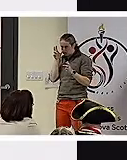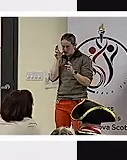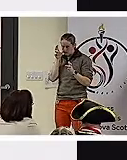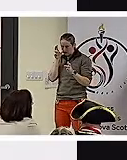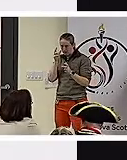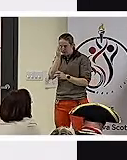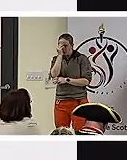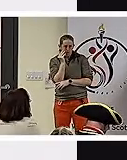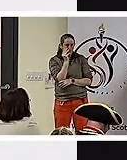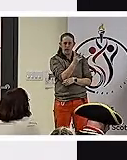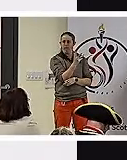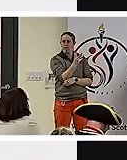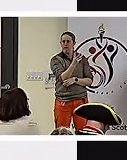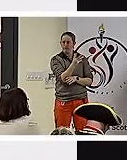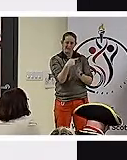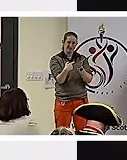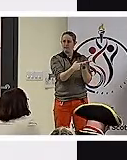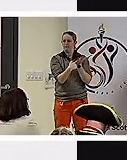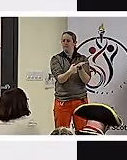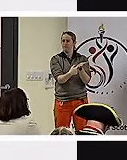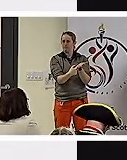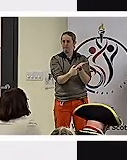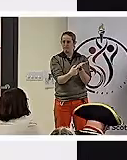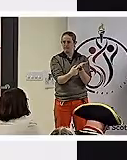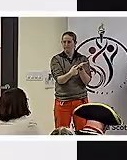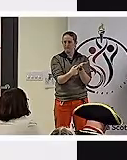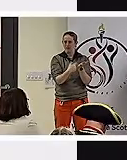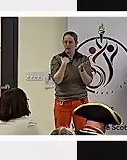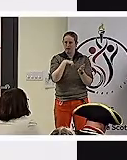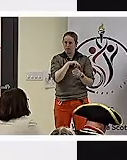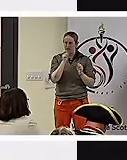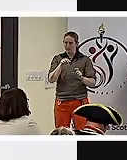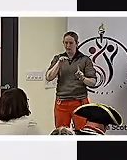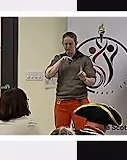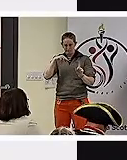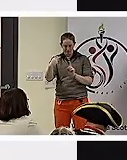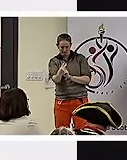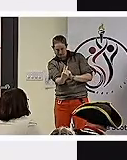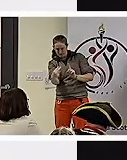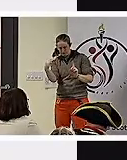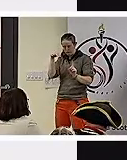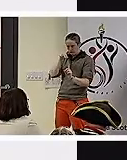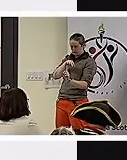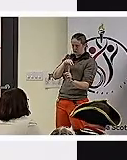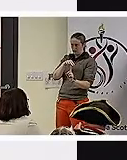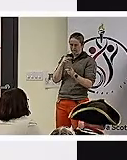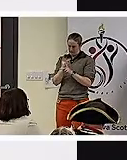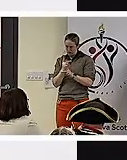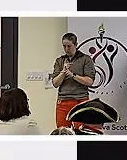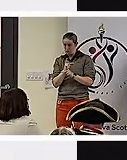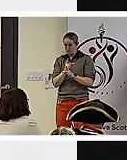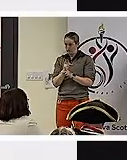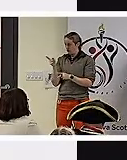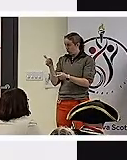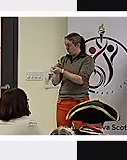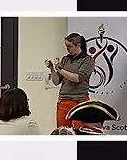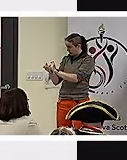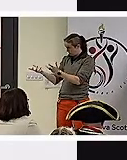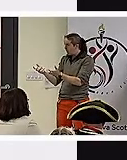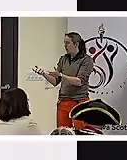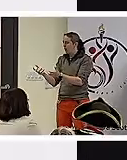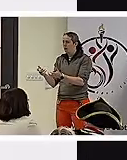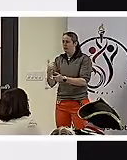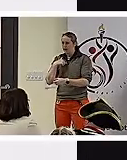sure that they're heard, and we make sure that we try to do whatever they're asking to be done or changed. We make sure that it happens.